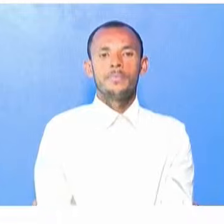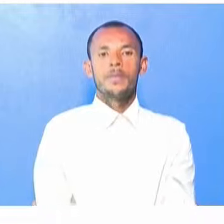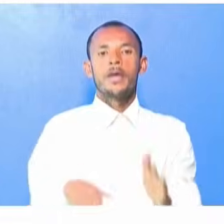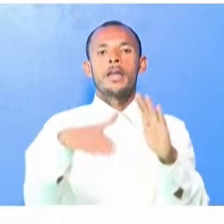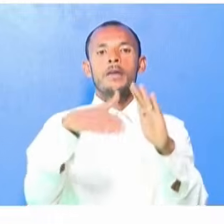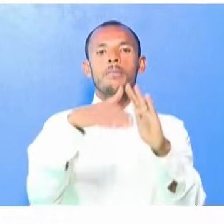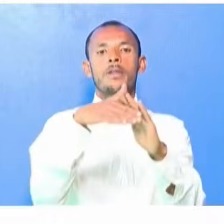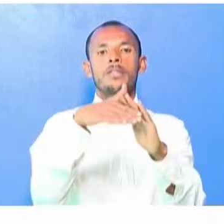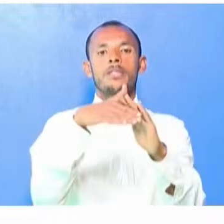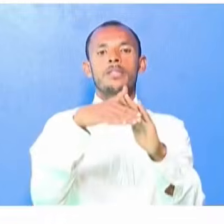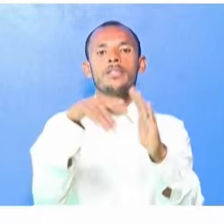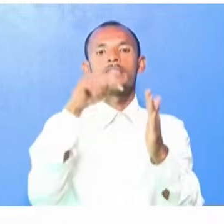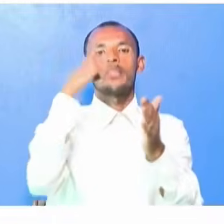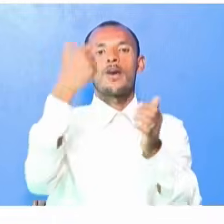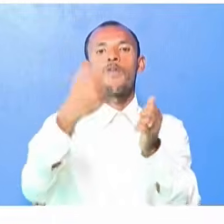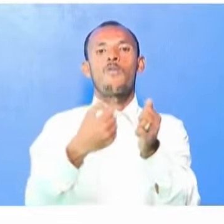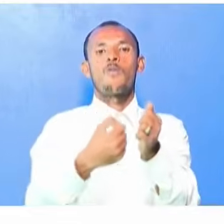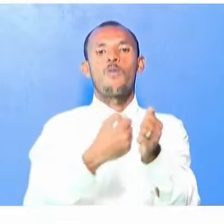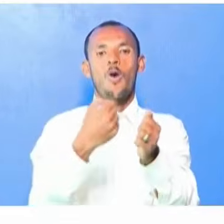Represent the following.